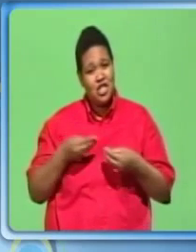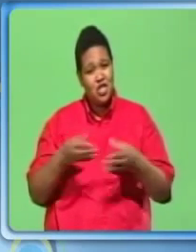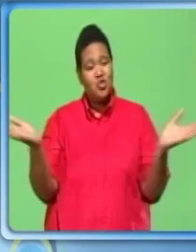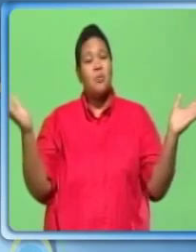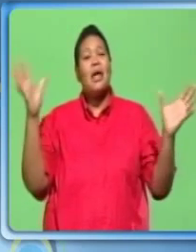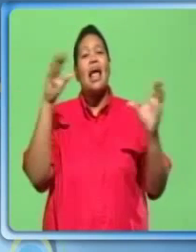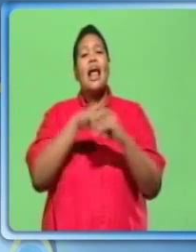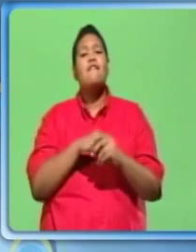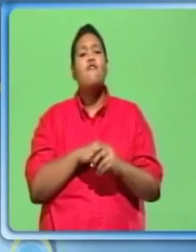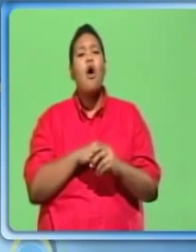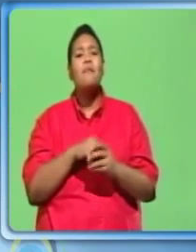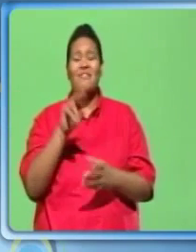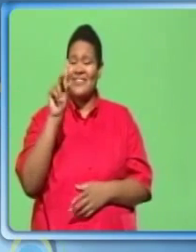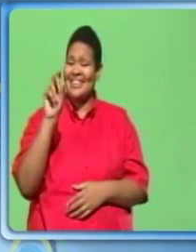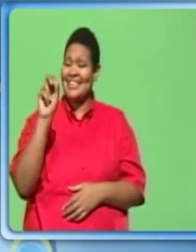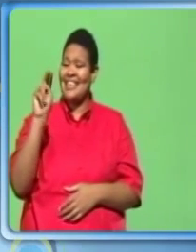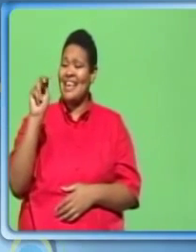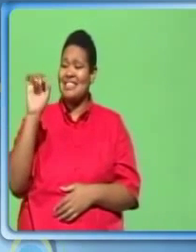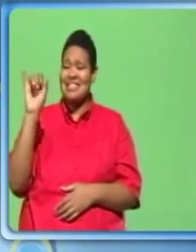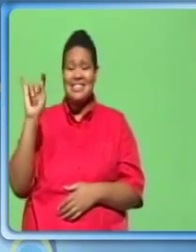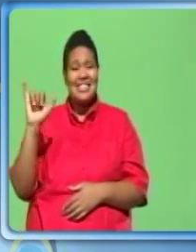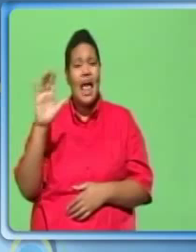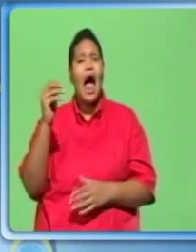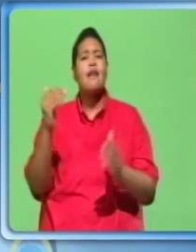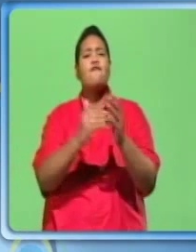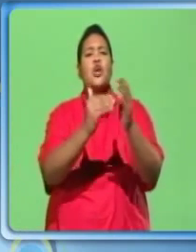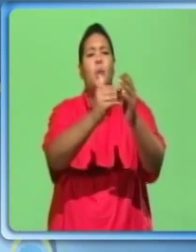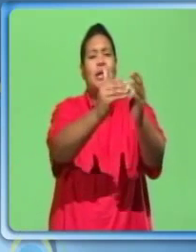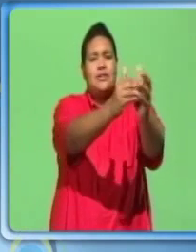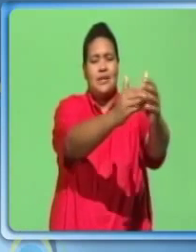species density and species frequency.